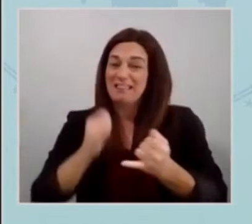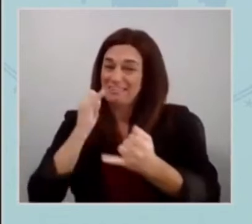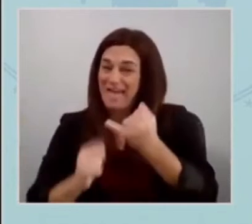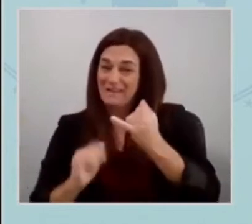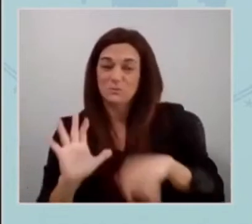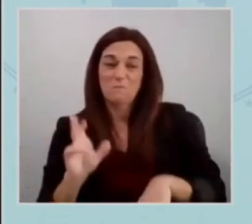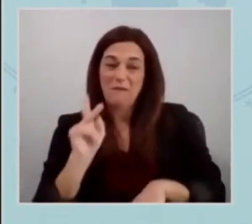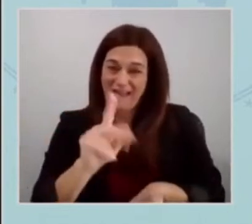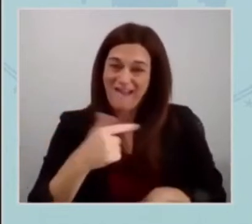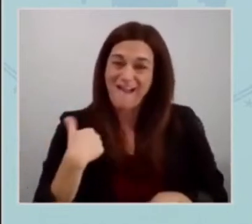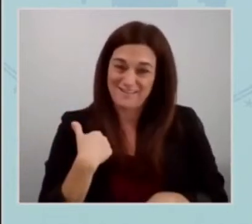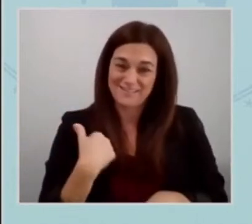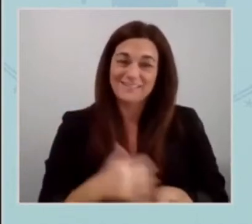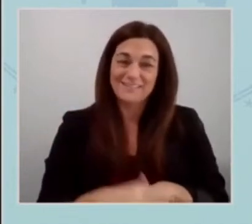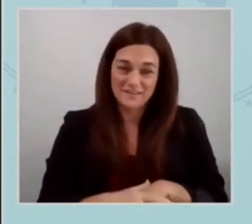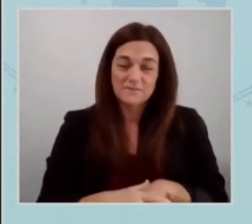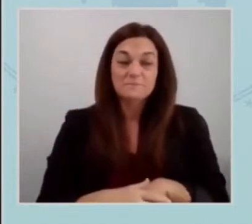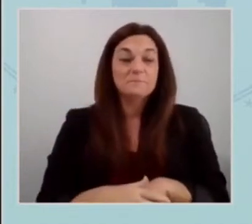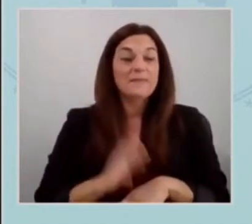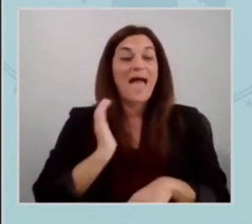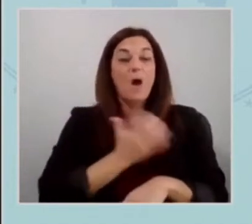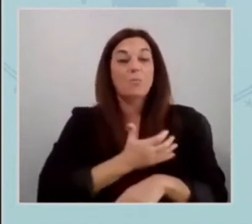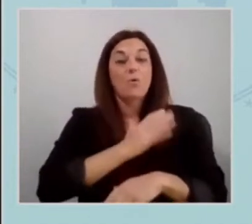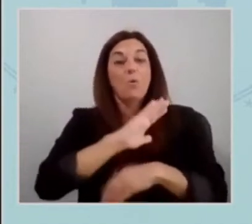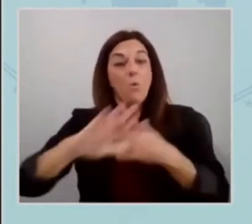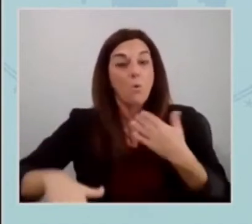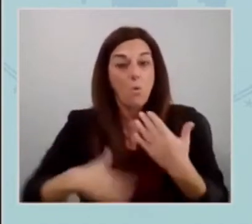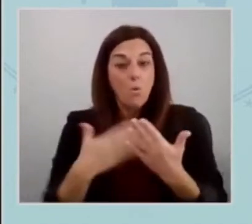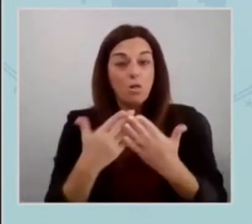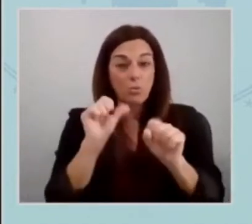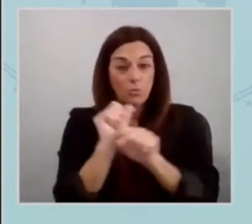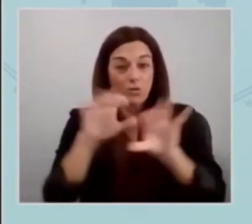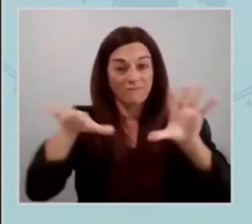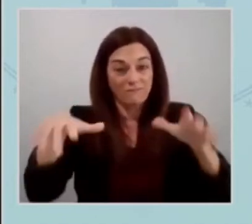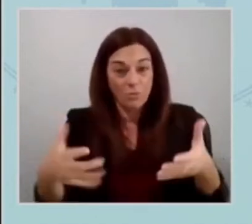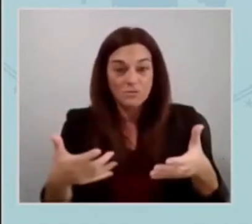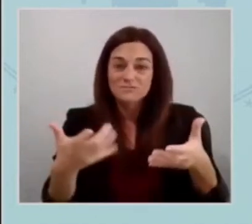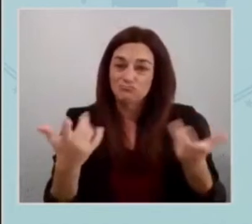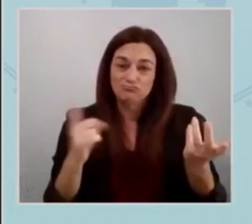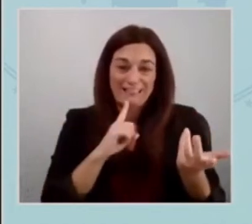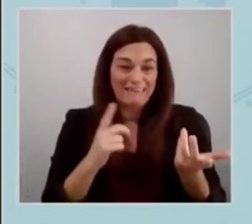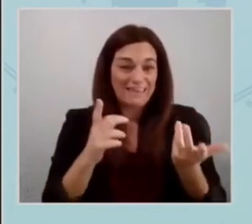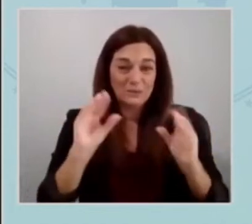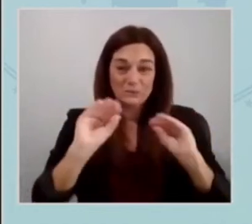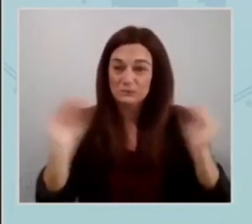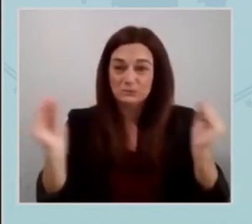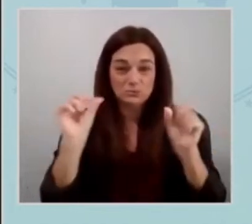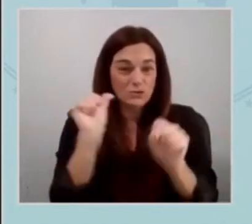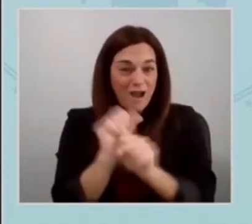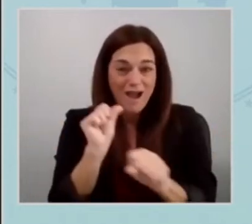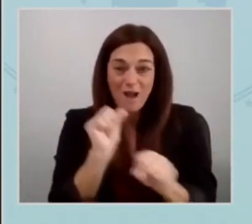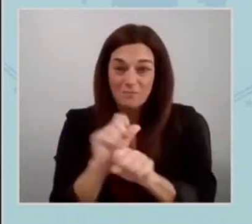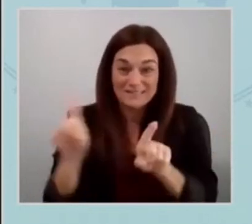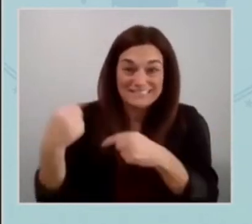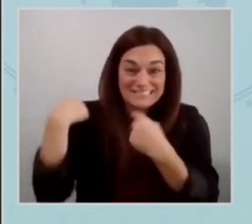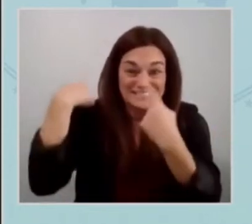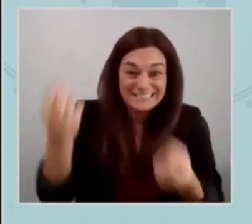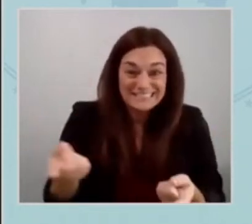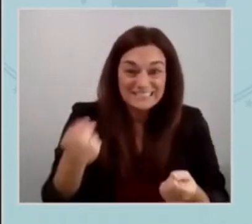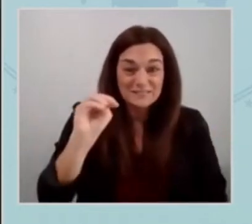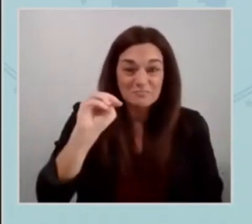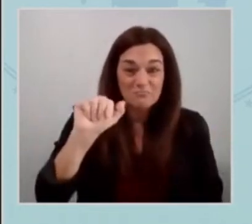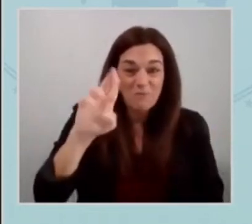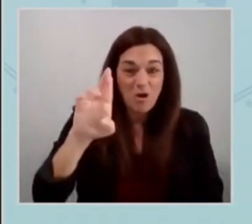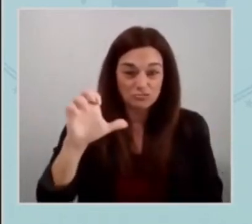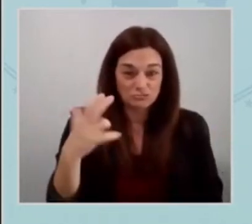let off, and we'll probably be the last to go back. Our entire workforce is pretty